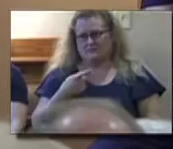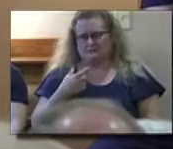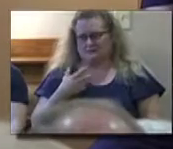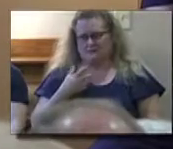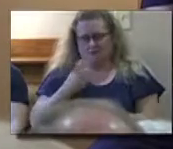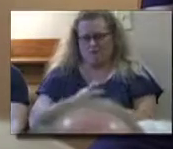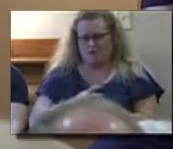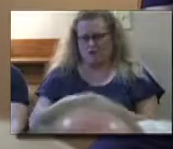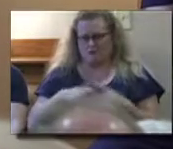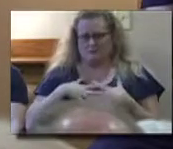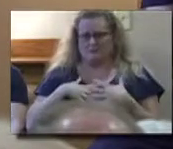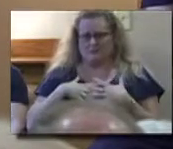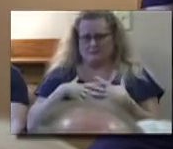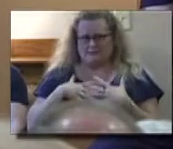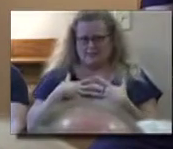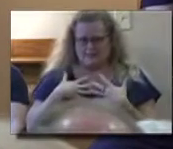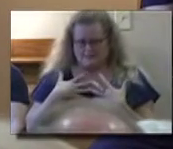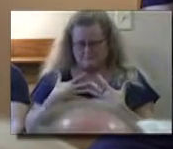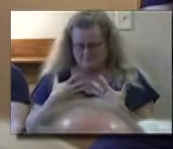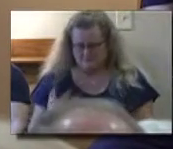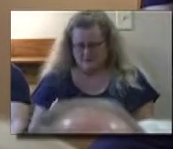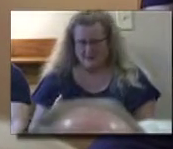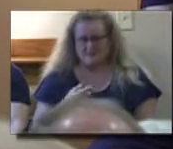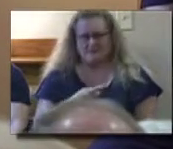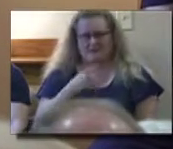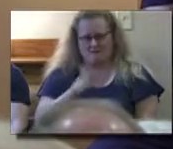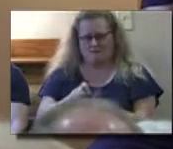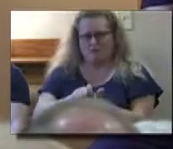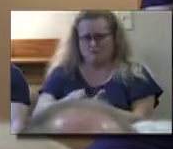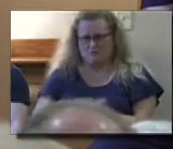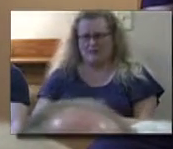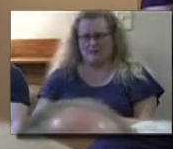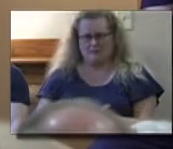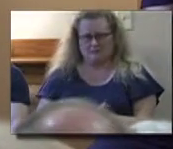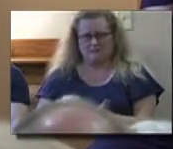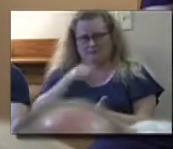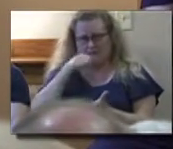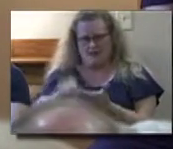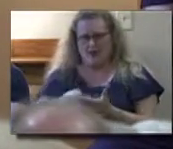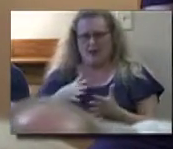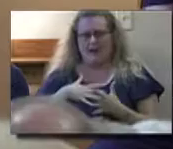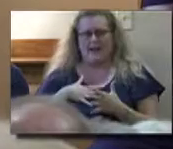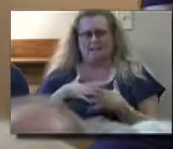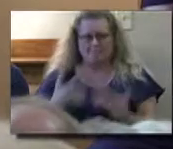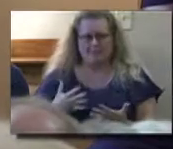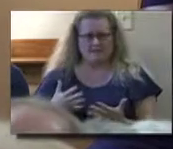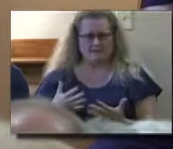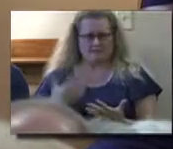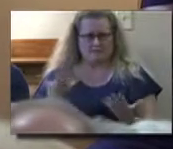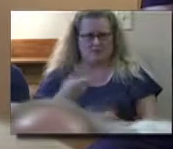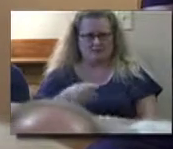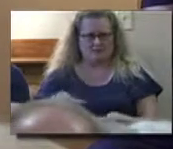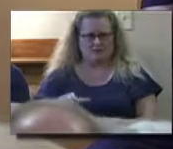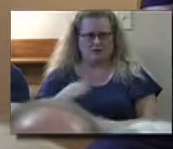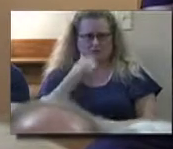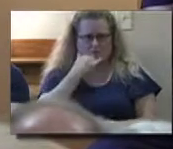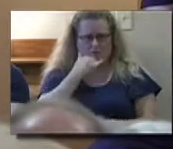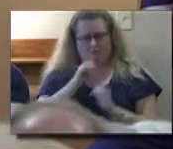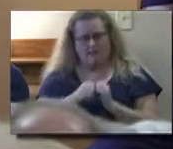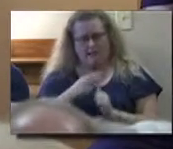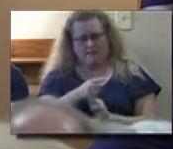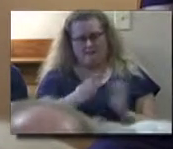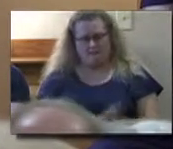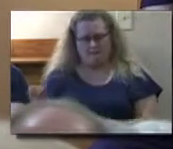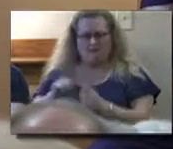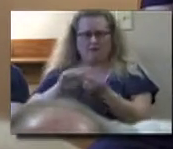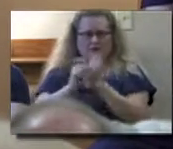strained and with great difficulty, they are able to compose a letter admitting their guilt and explaining how they intend to change their